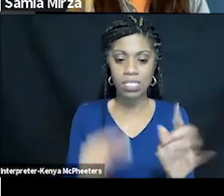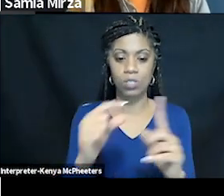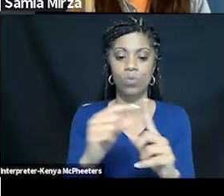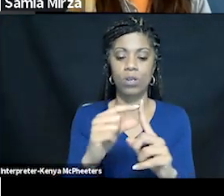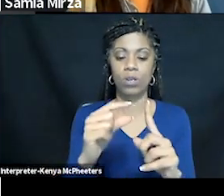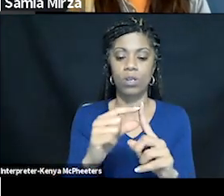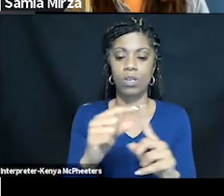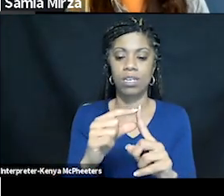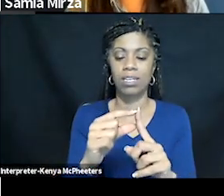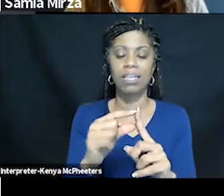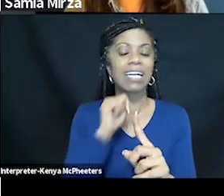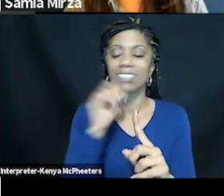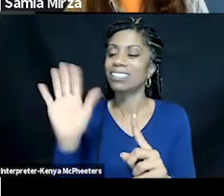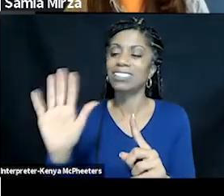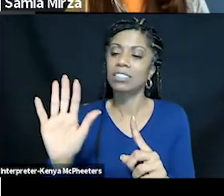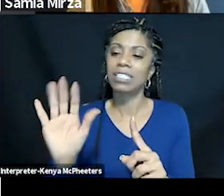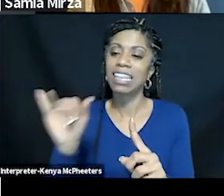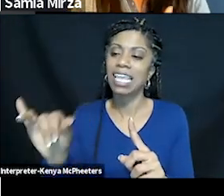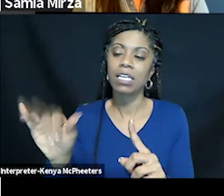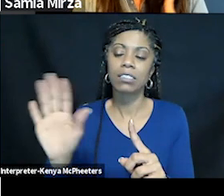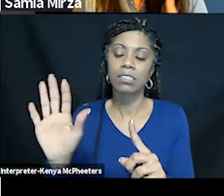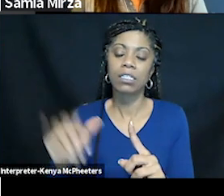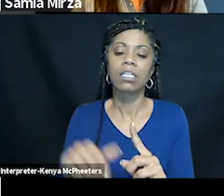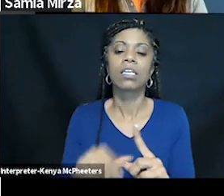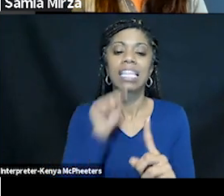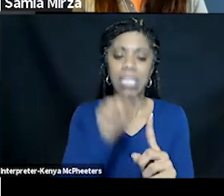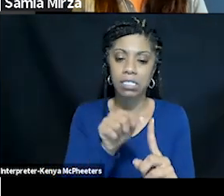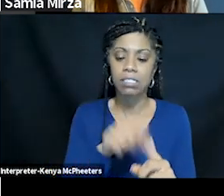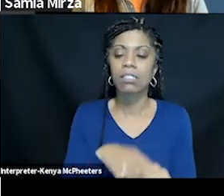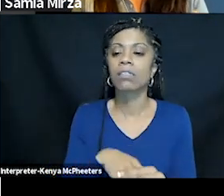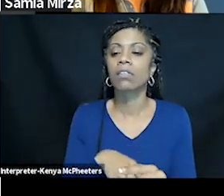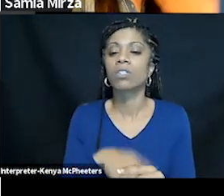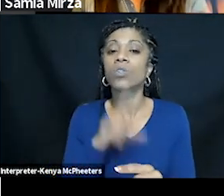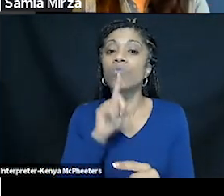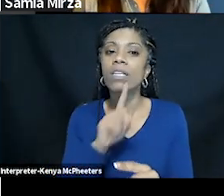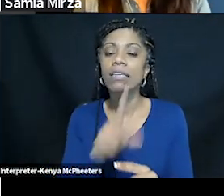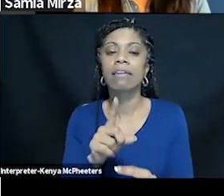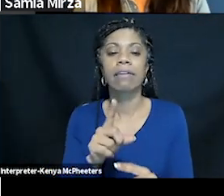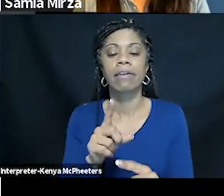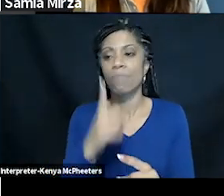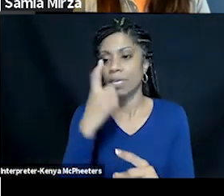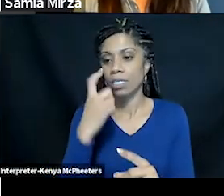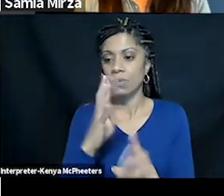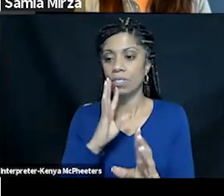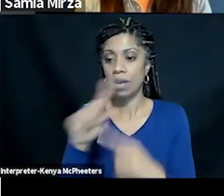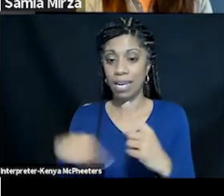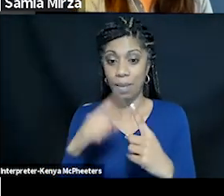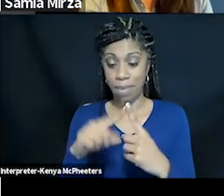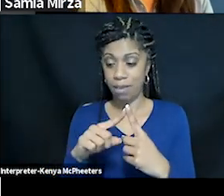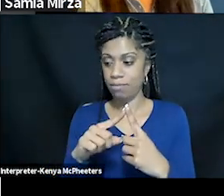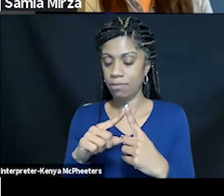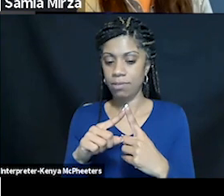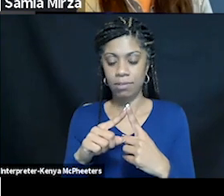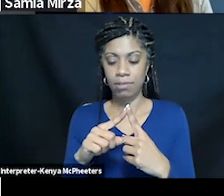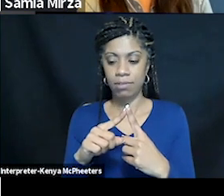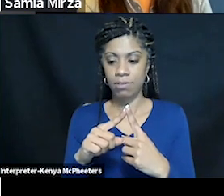way that we partner with organizations. And so it really becomes, because we're talking about it in this way,